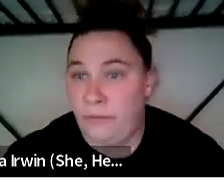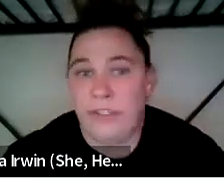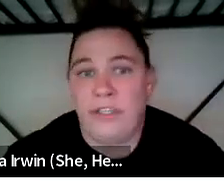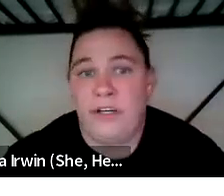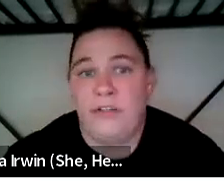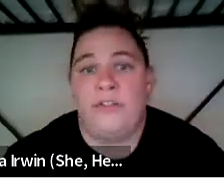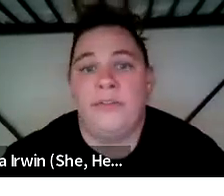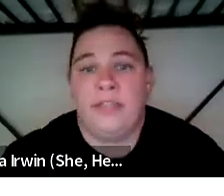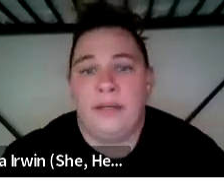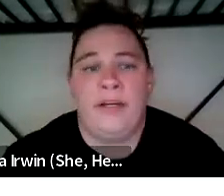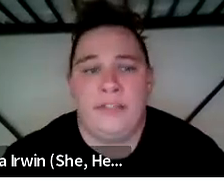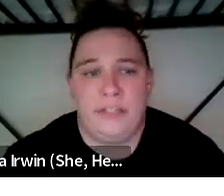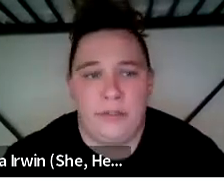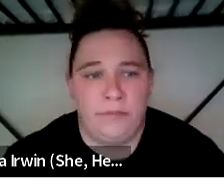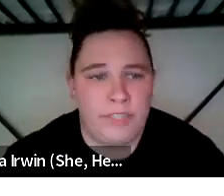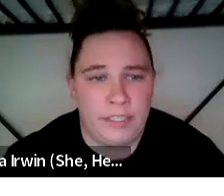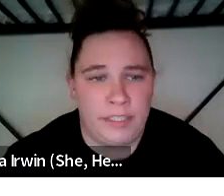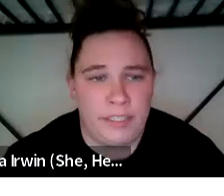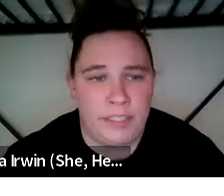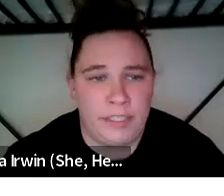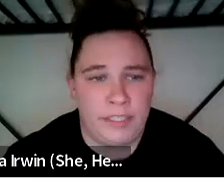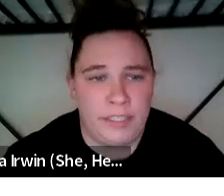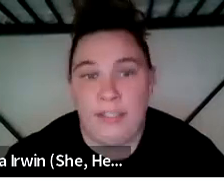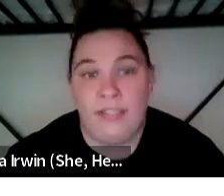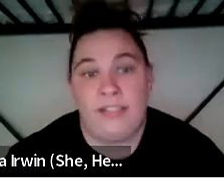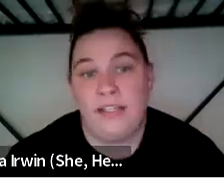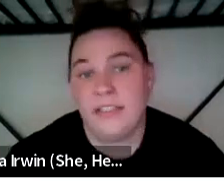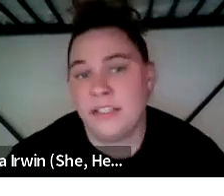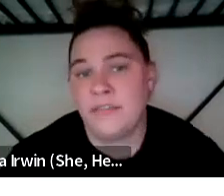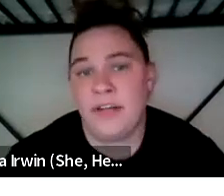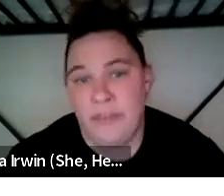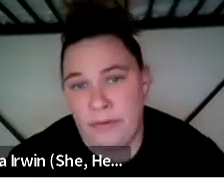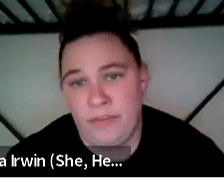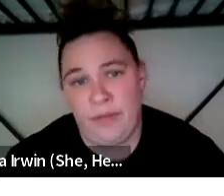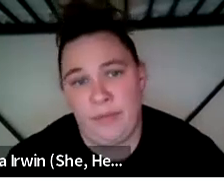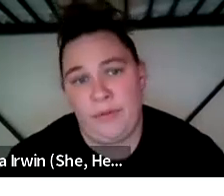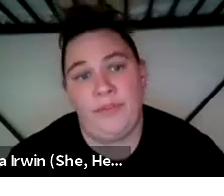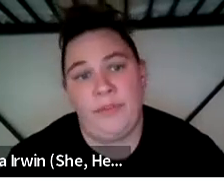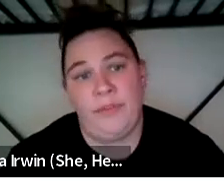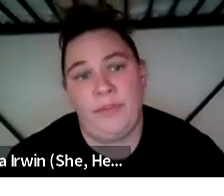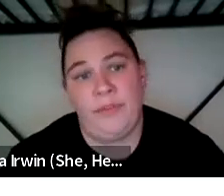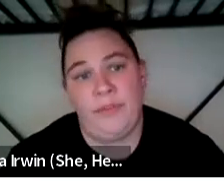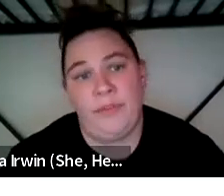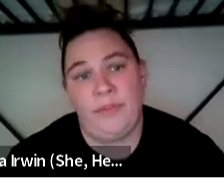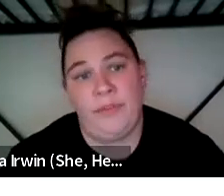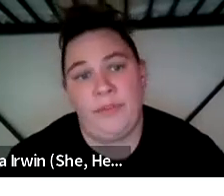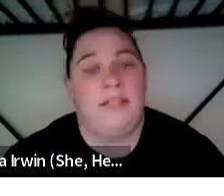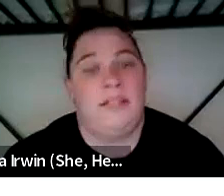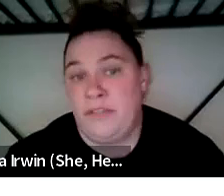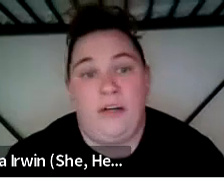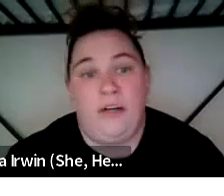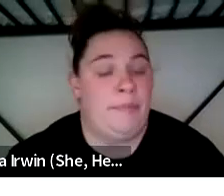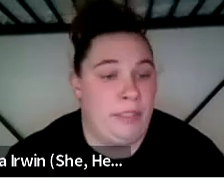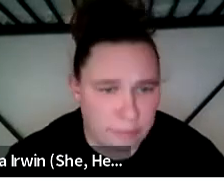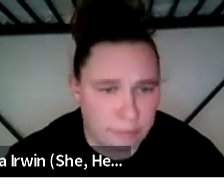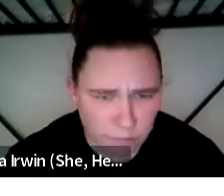including older adults, do what they want to do. Technology can make things easier for everyone. For people with disabilities,